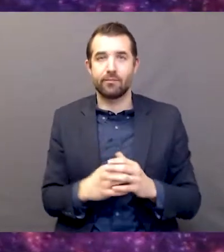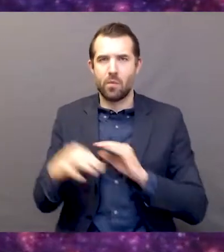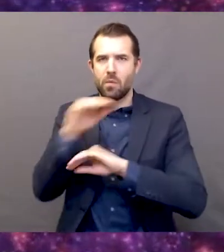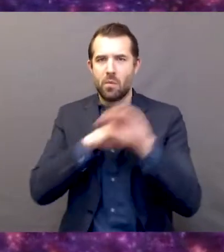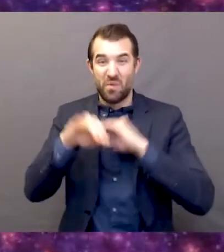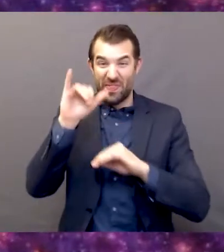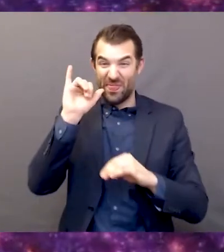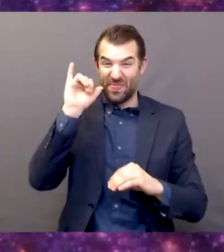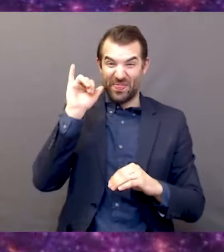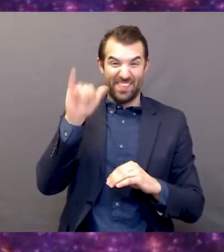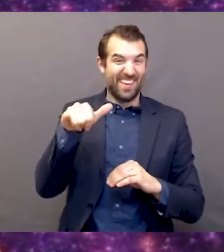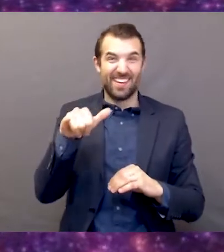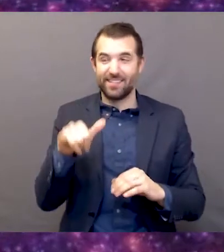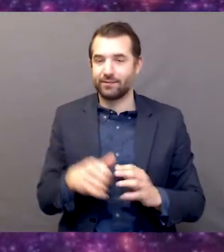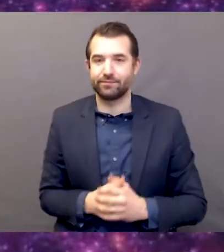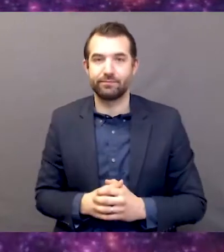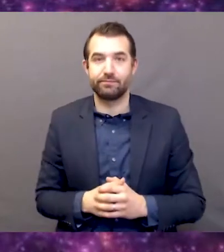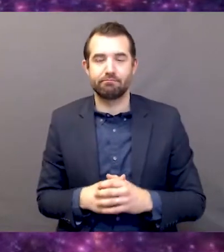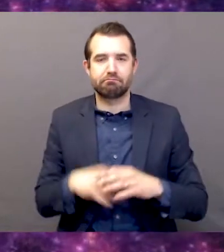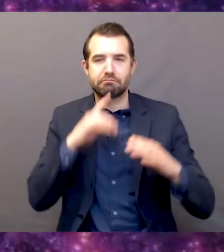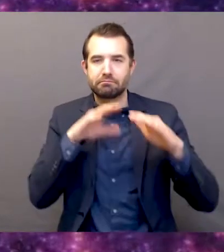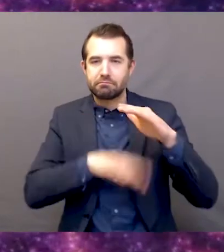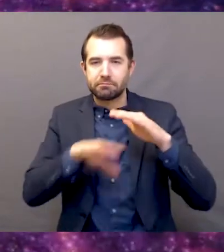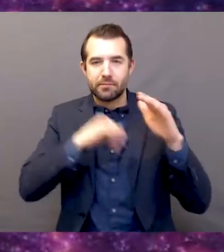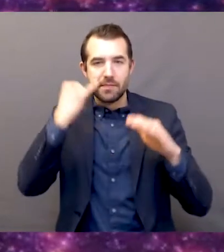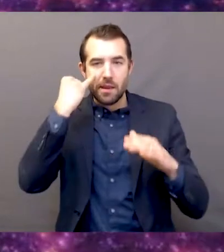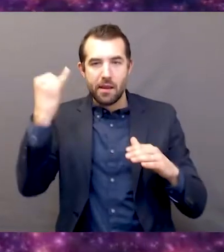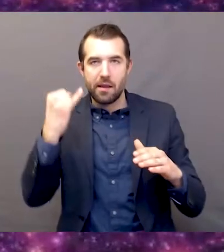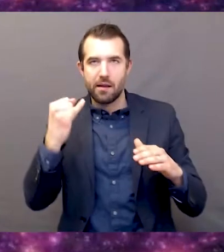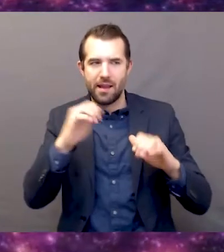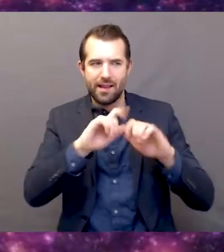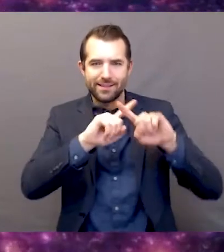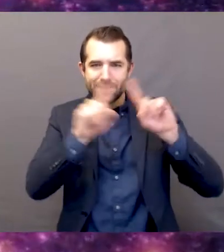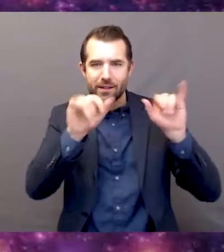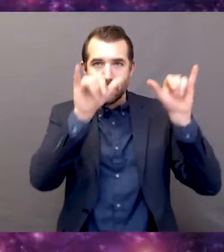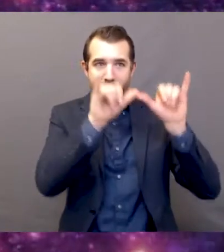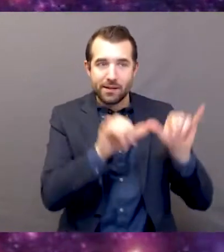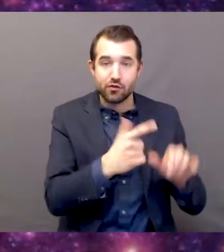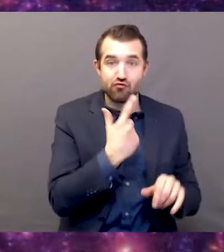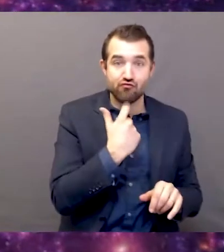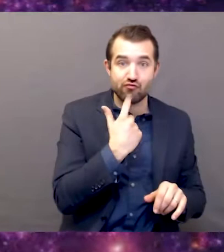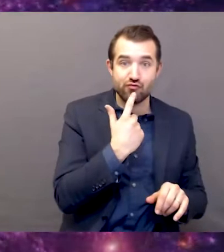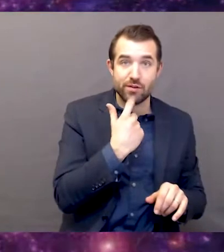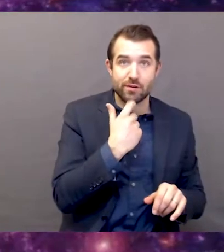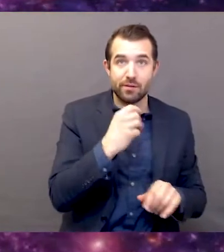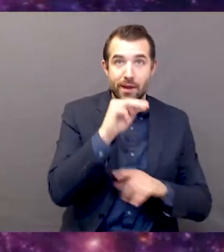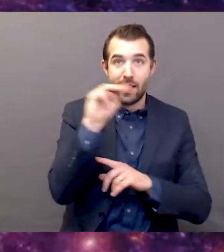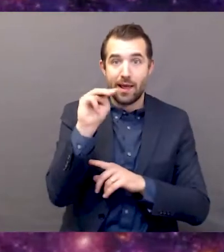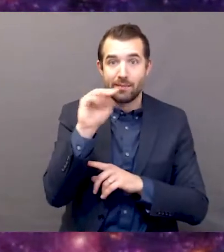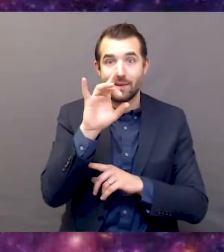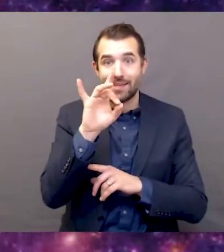And voila, the basic idea is that the measurements from different regions, the red patches and the blue patches, the red